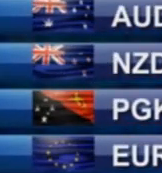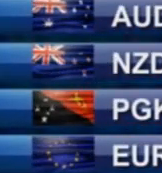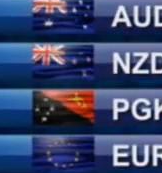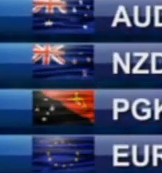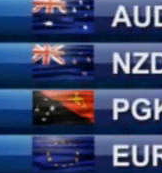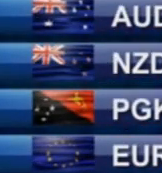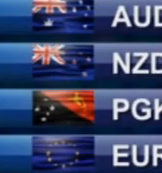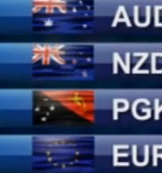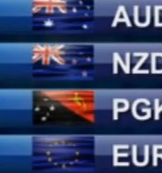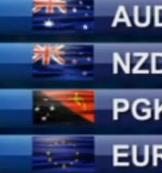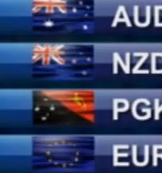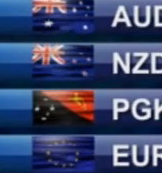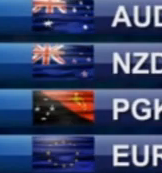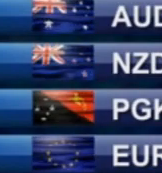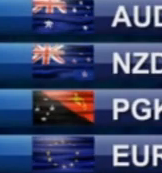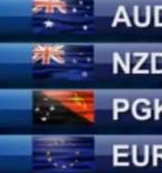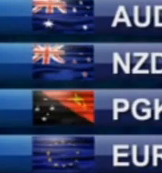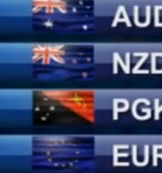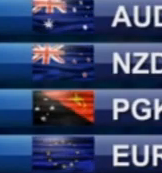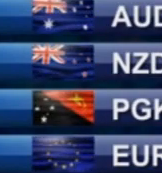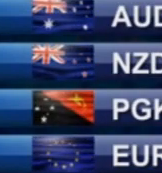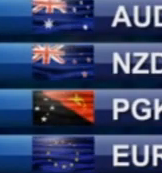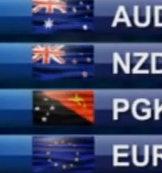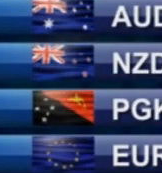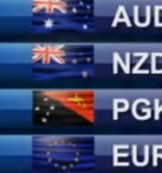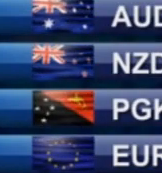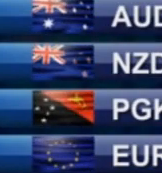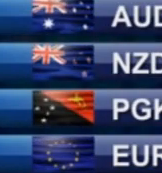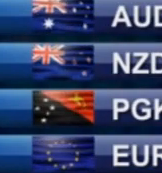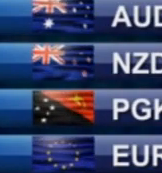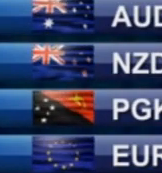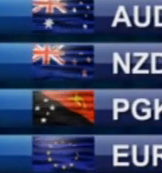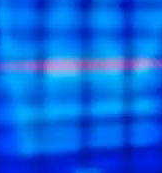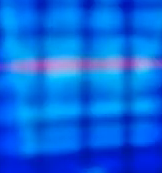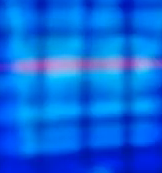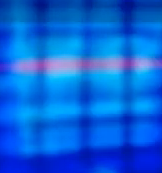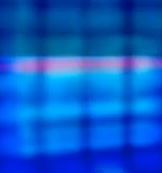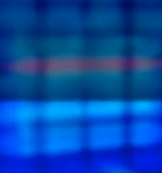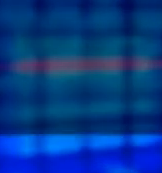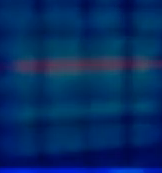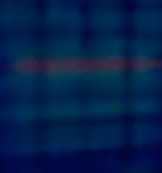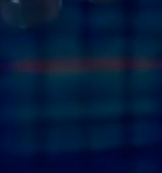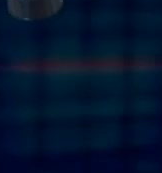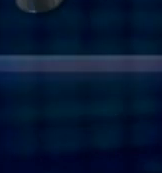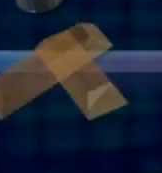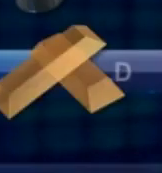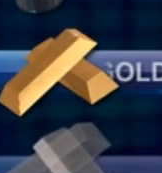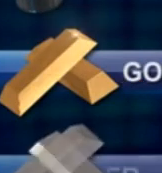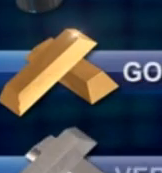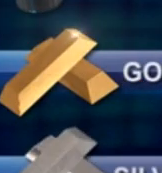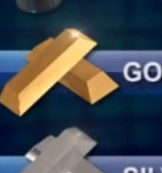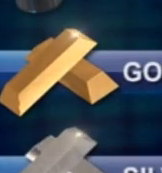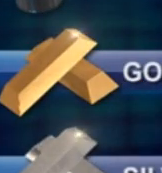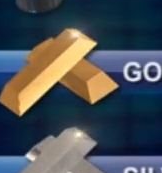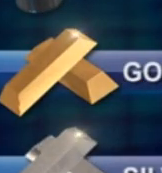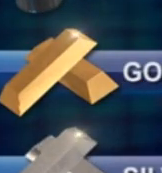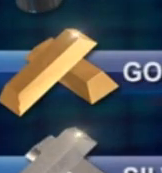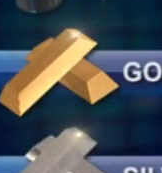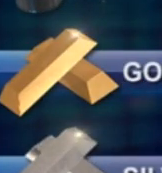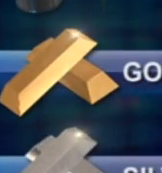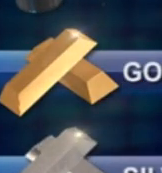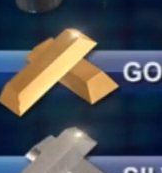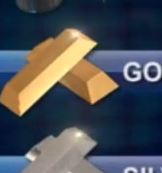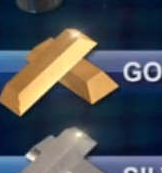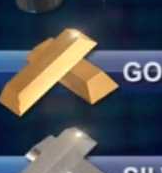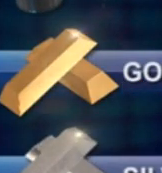ground against the other international currencies we cover. Commodity prices were mixed. Oil prices rose $1, closing at $61 per